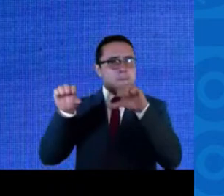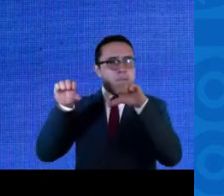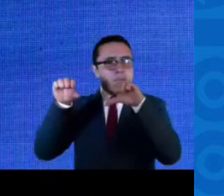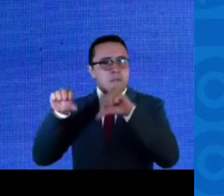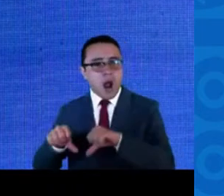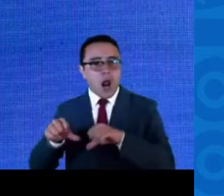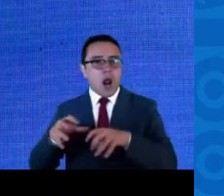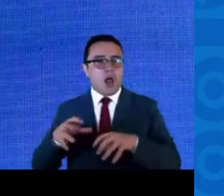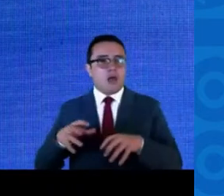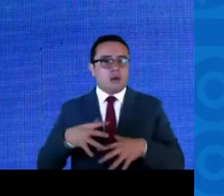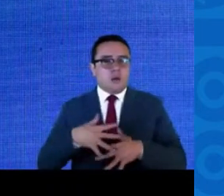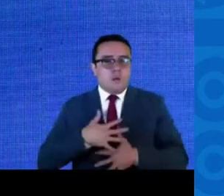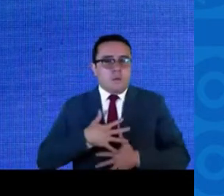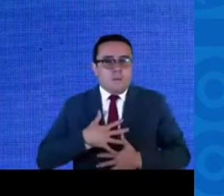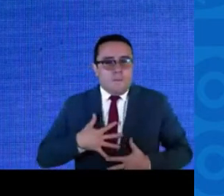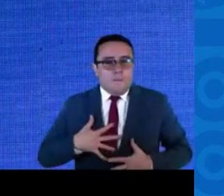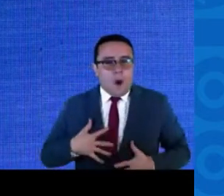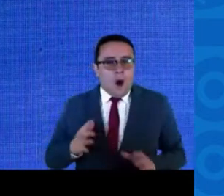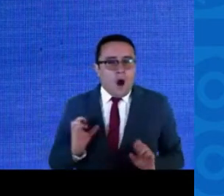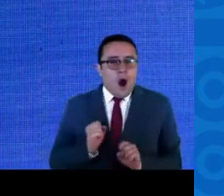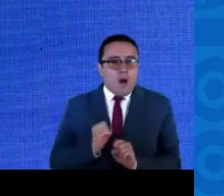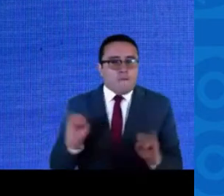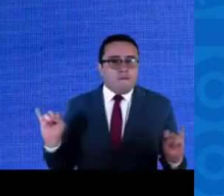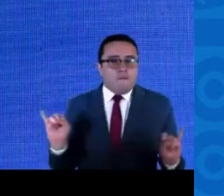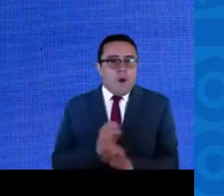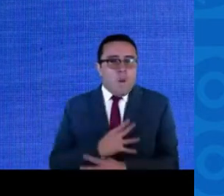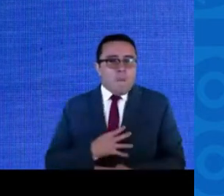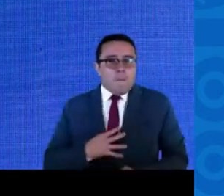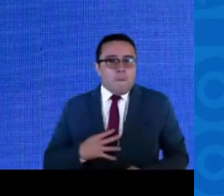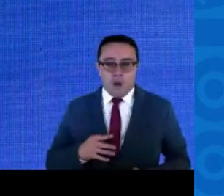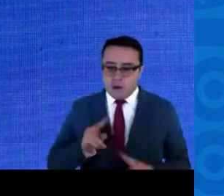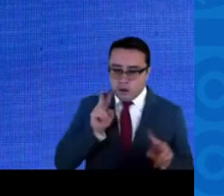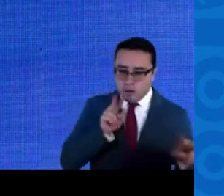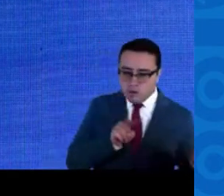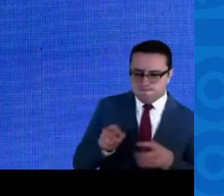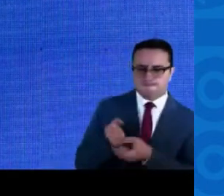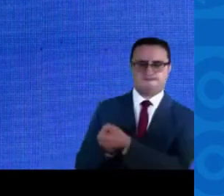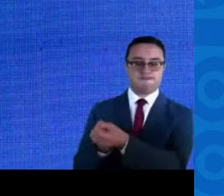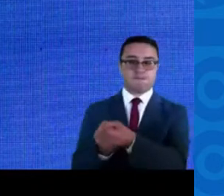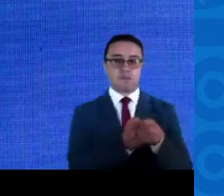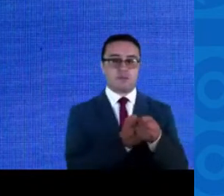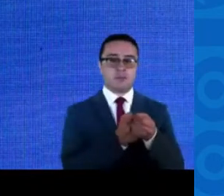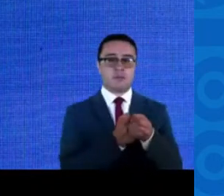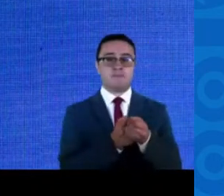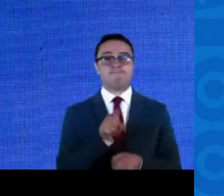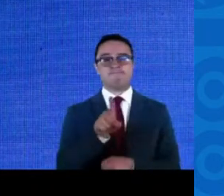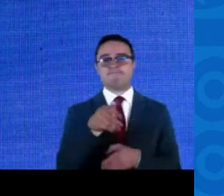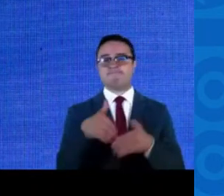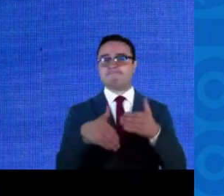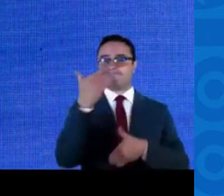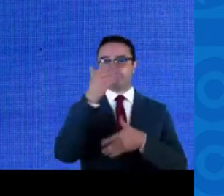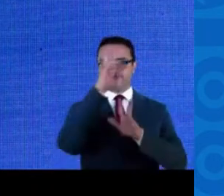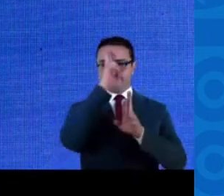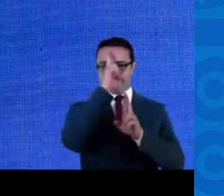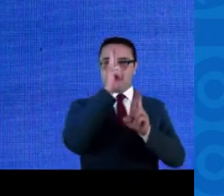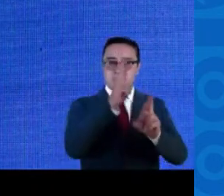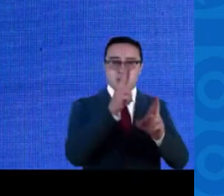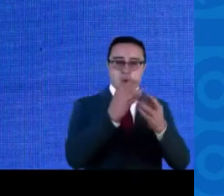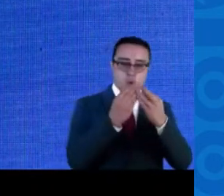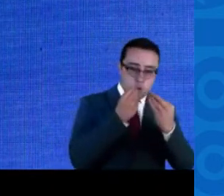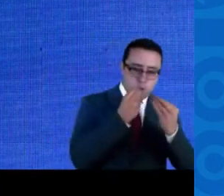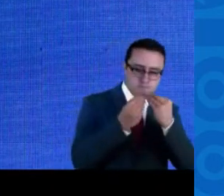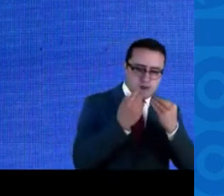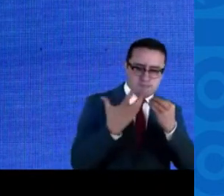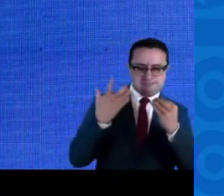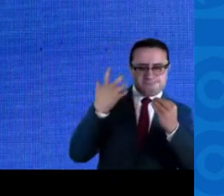those malnutrition issues and hunger issues. So starting from that concept of respect